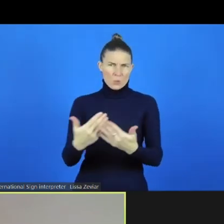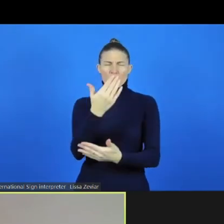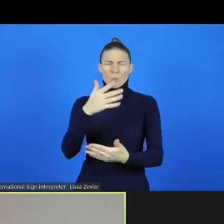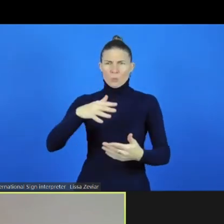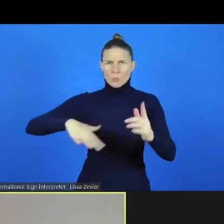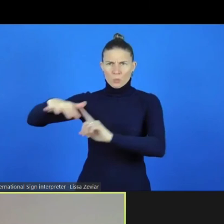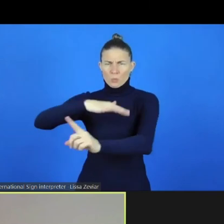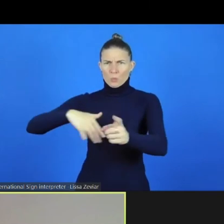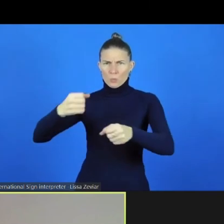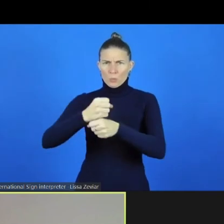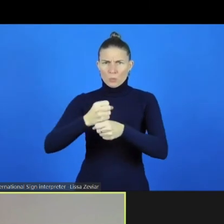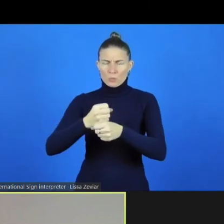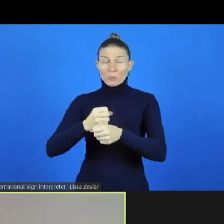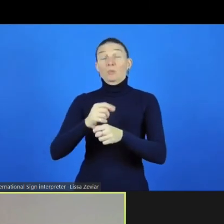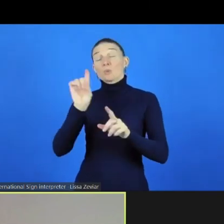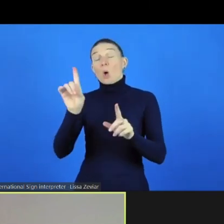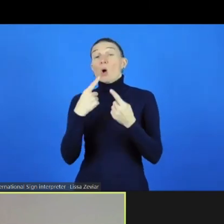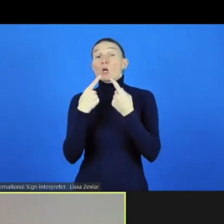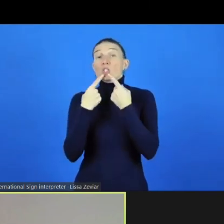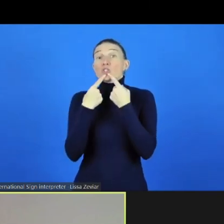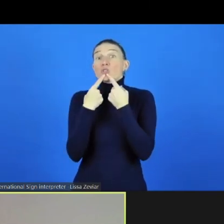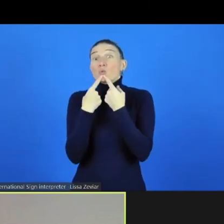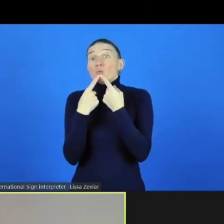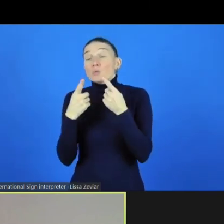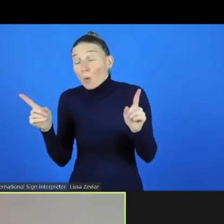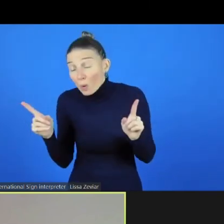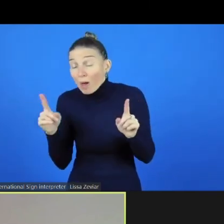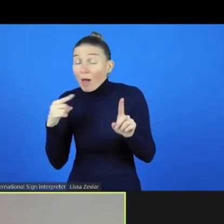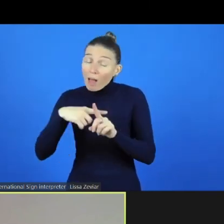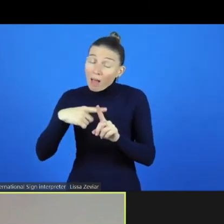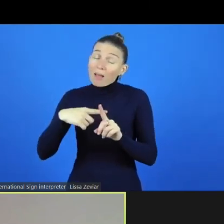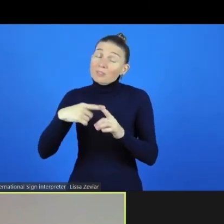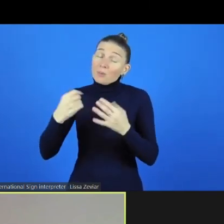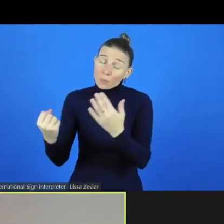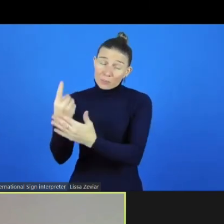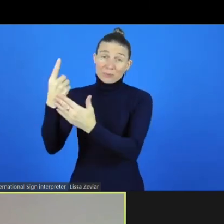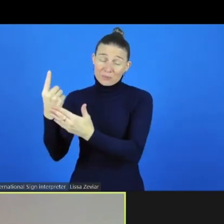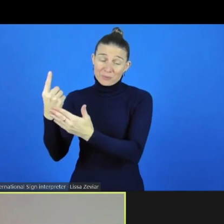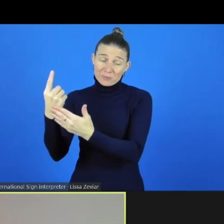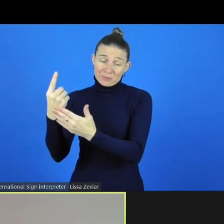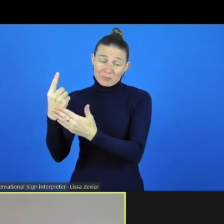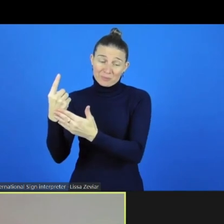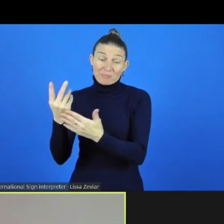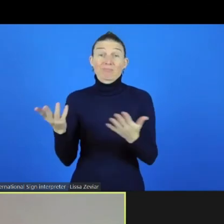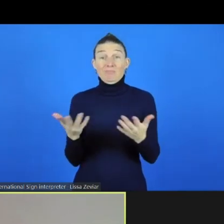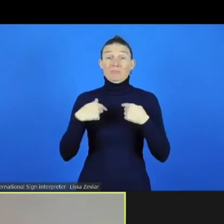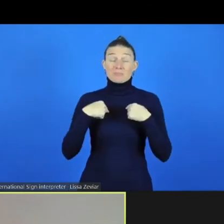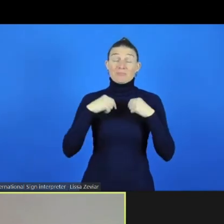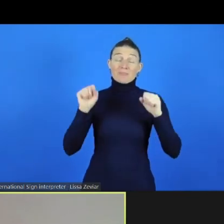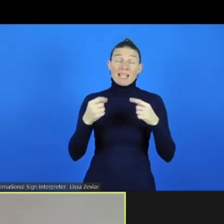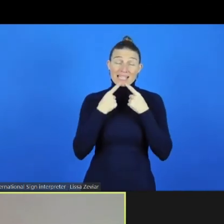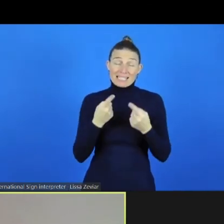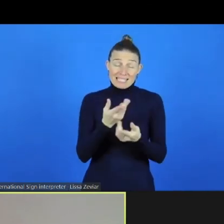with disclosure, I would say, comes great opportunity. What I will tell you is, I mean, my main role at Microsoft,